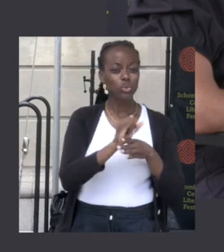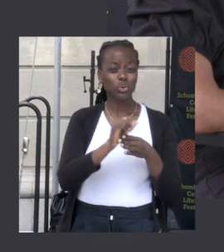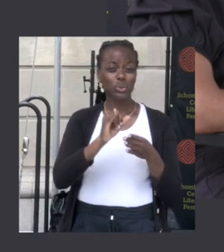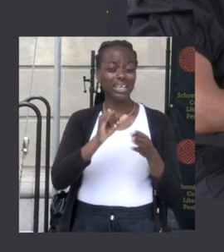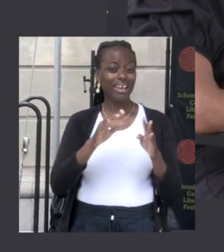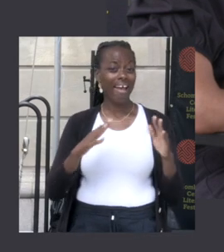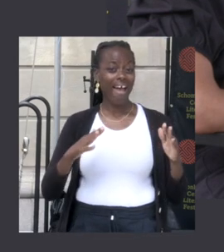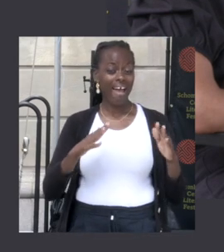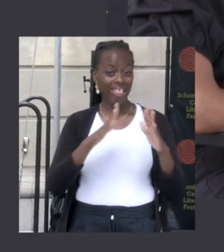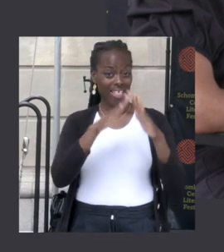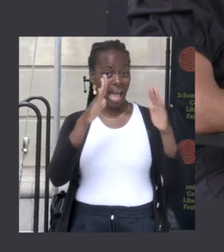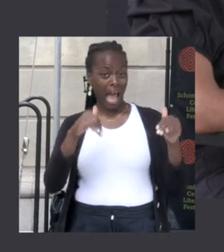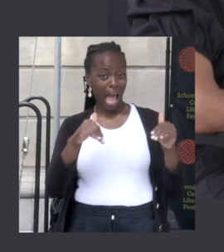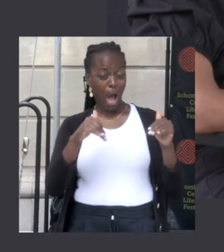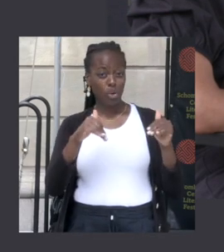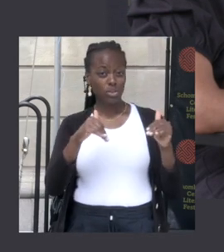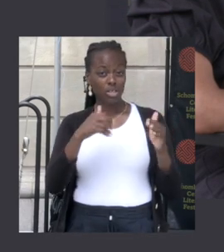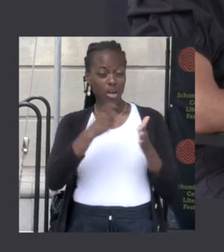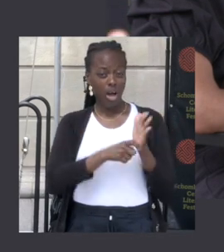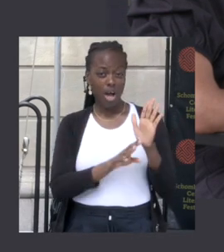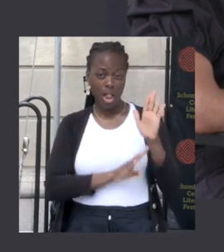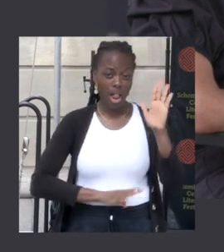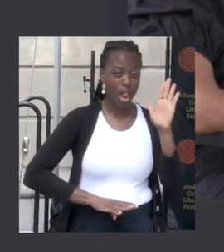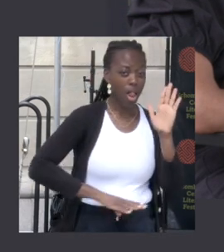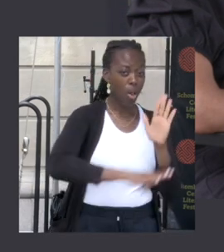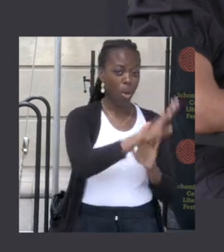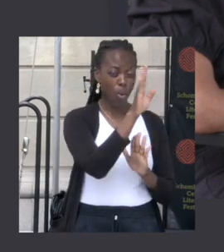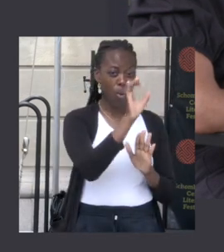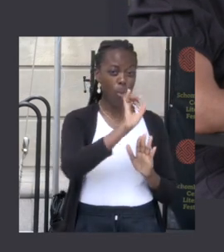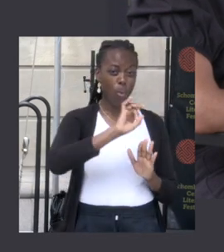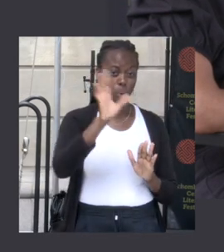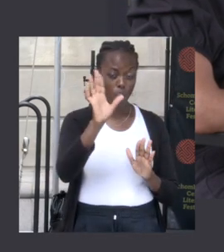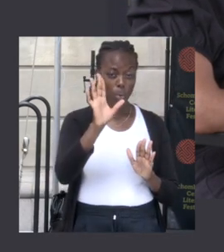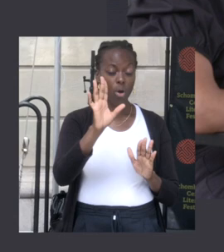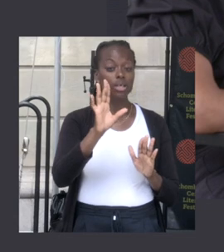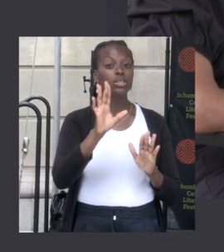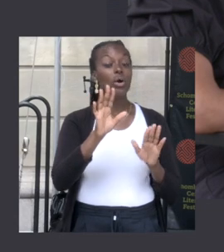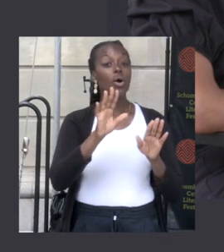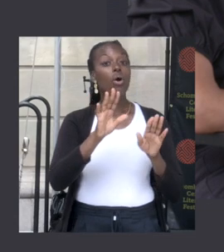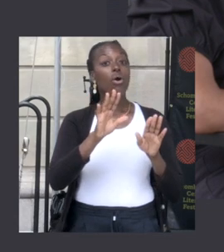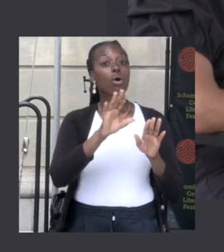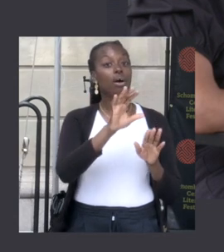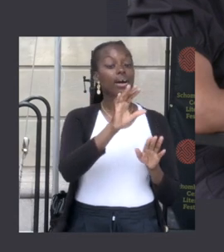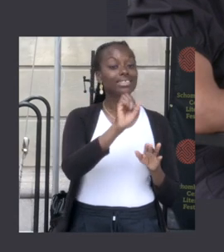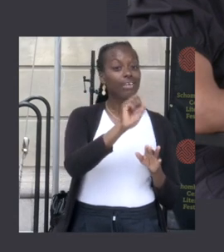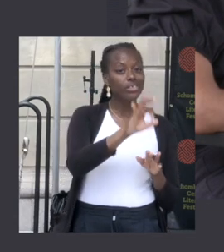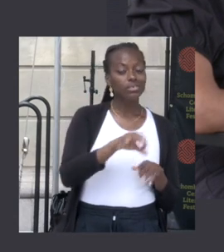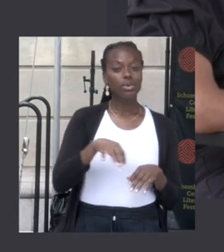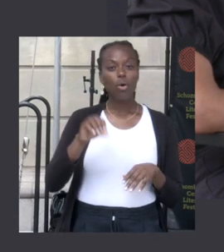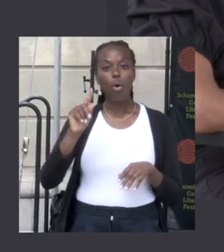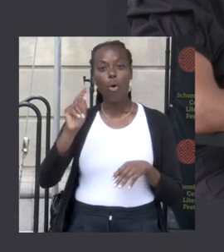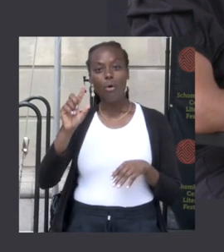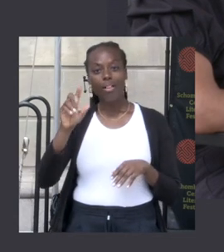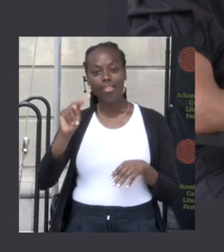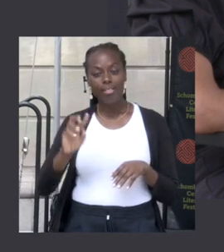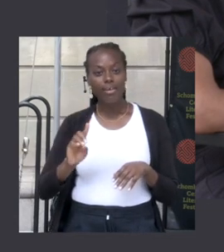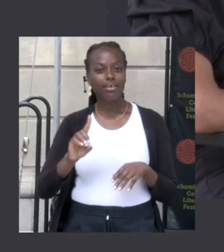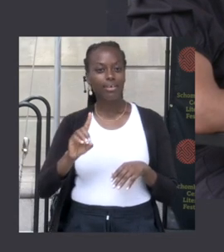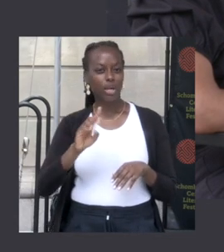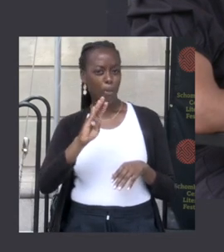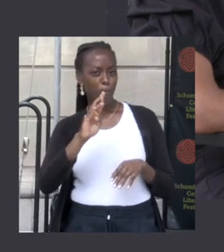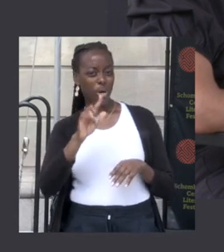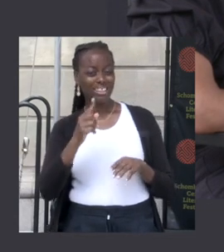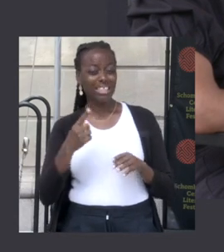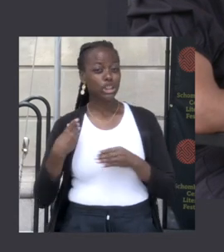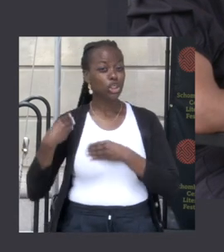there's been a massive outmigration of Black folks from San Francisco, Oakland, Berkeley, these places where people have grown up for generations